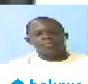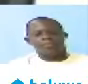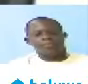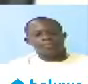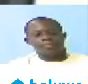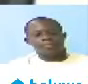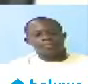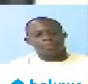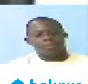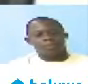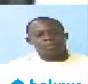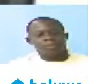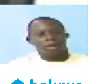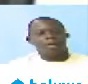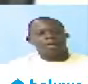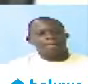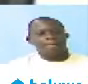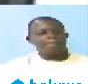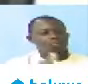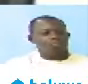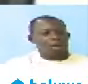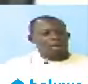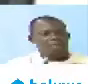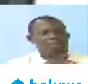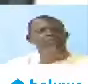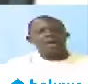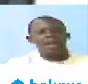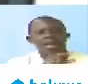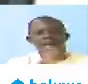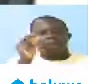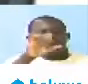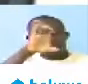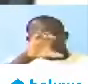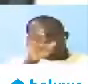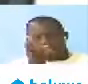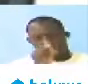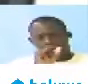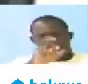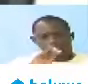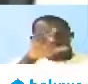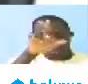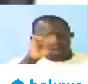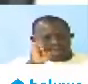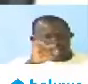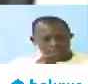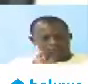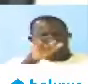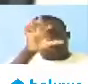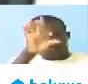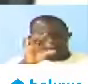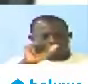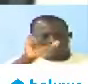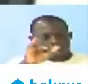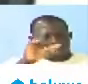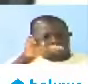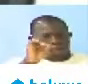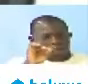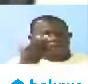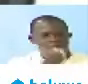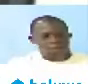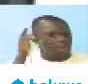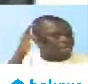nang Liberia. By that time, Charles Taylor has come from Liberia. And Aro